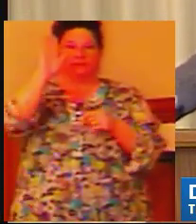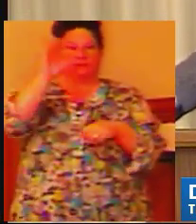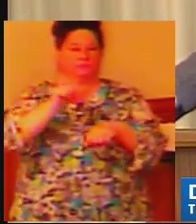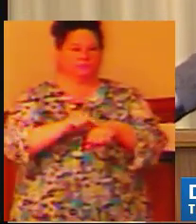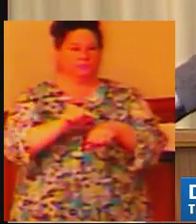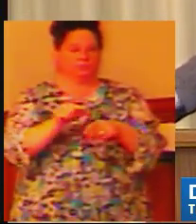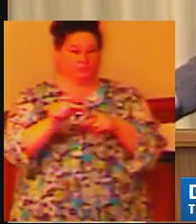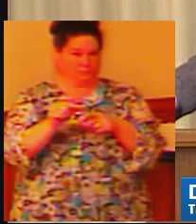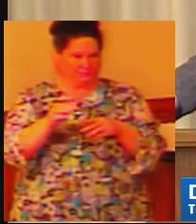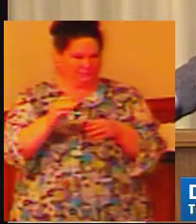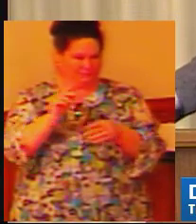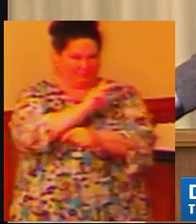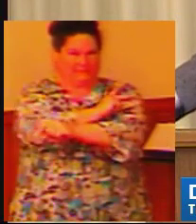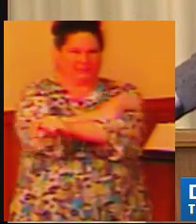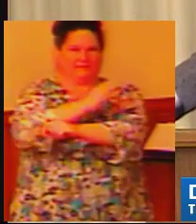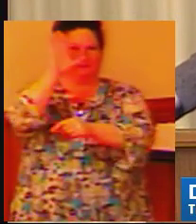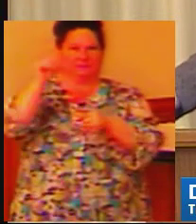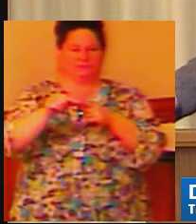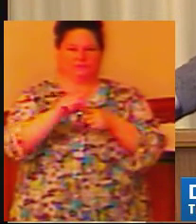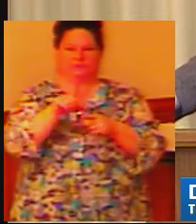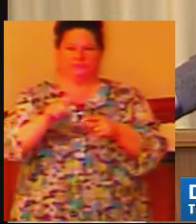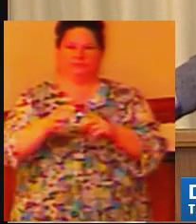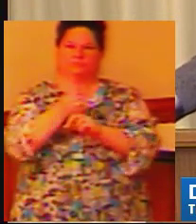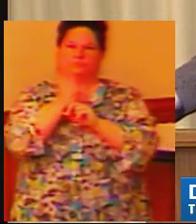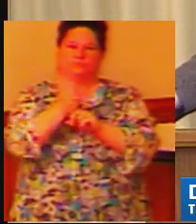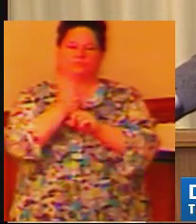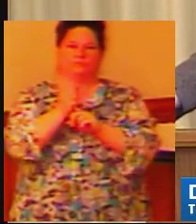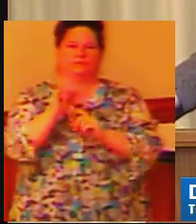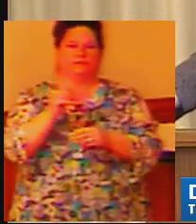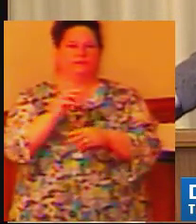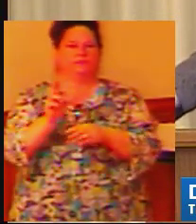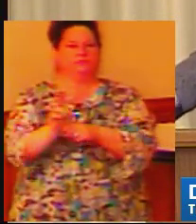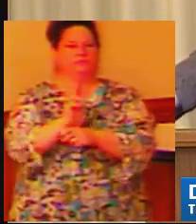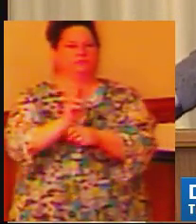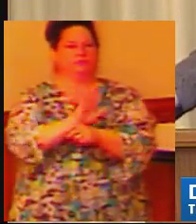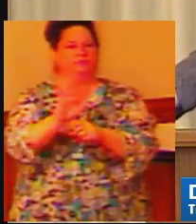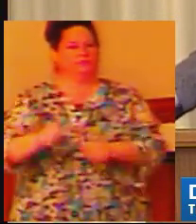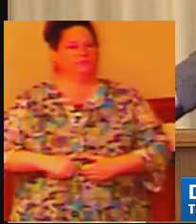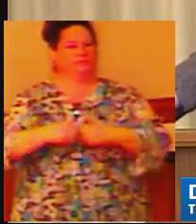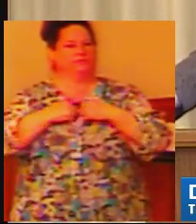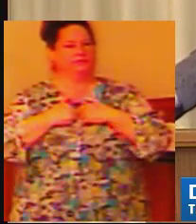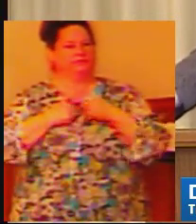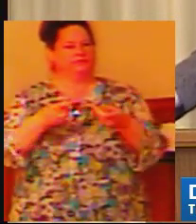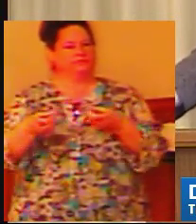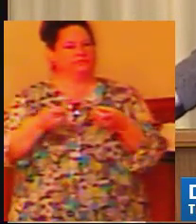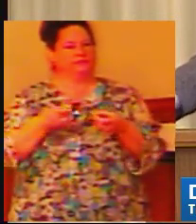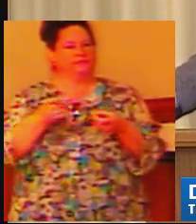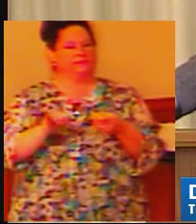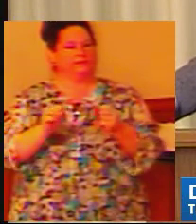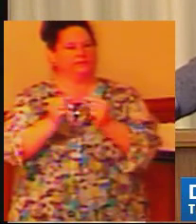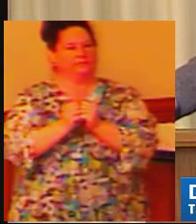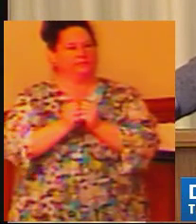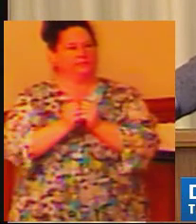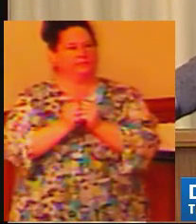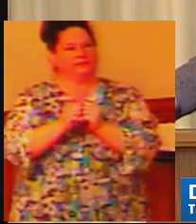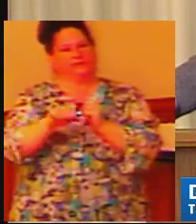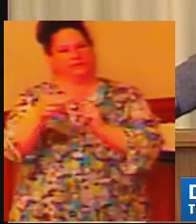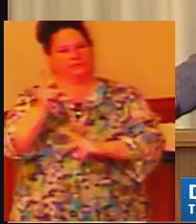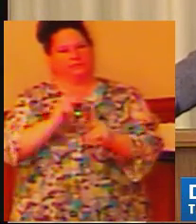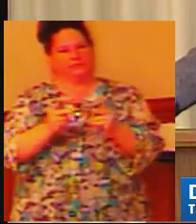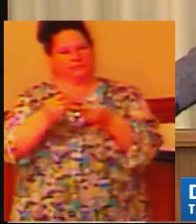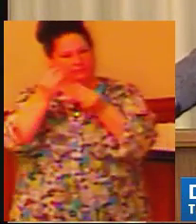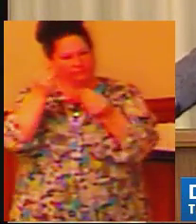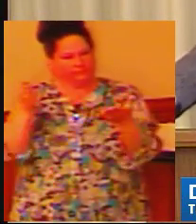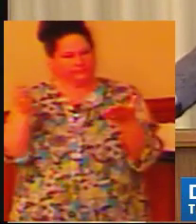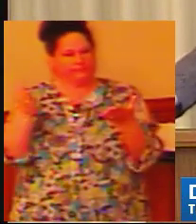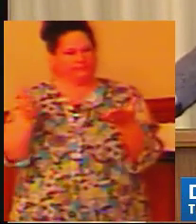you need to hold on to that and use that in your life and direct that power toward others. And